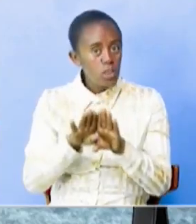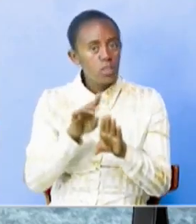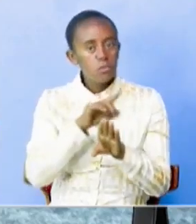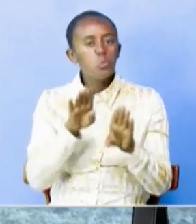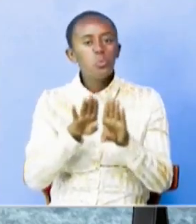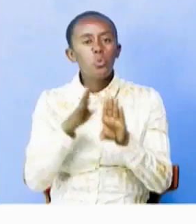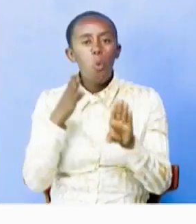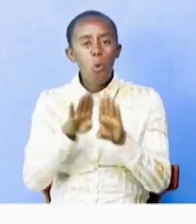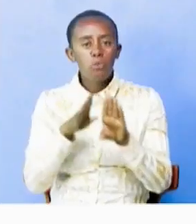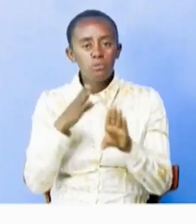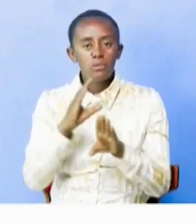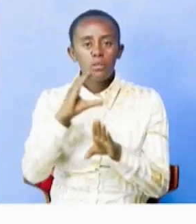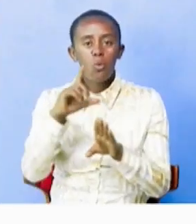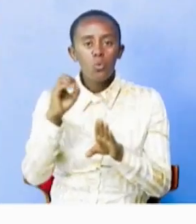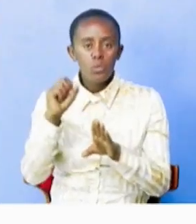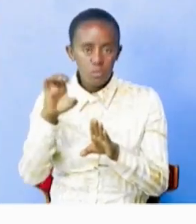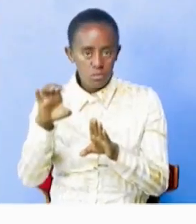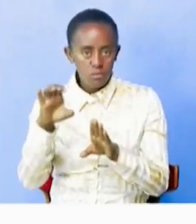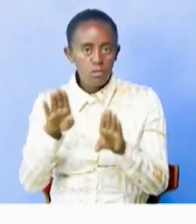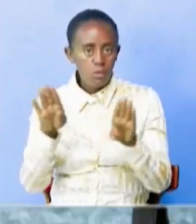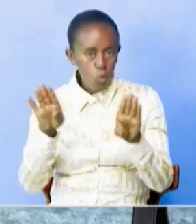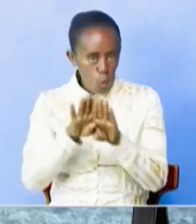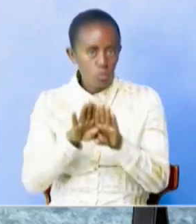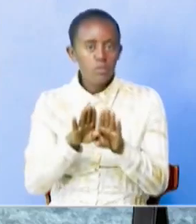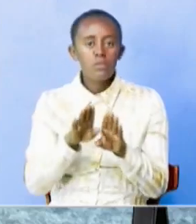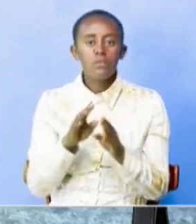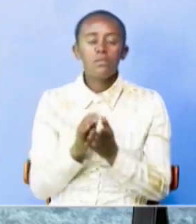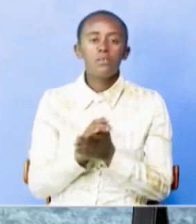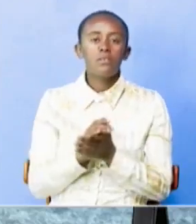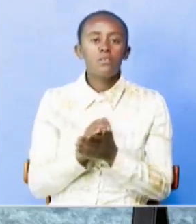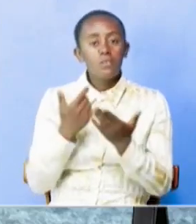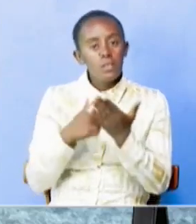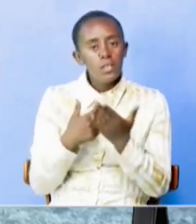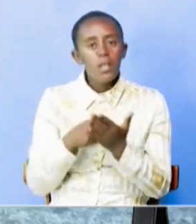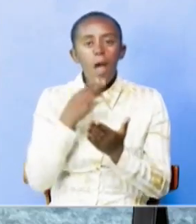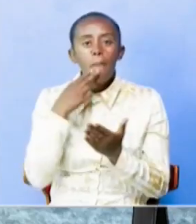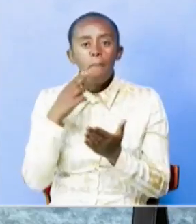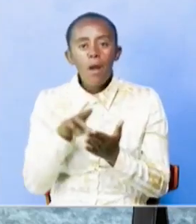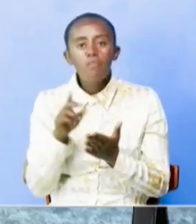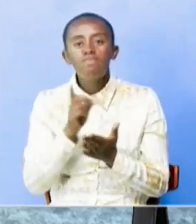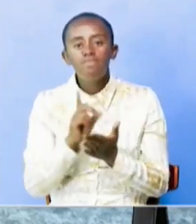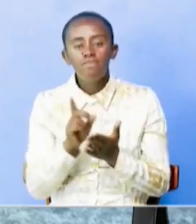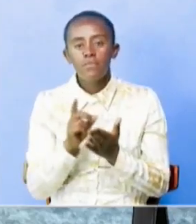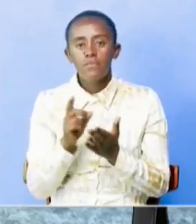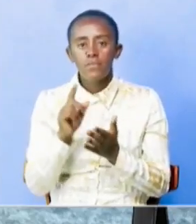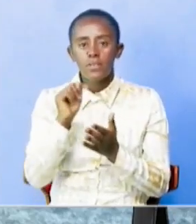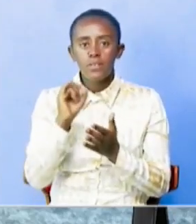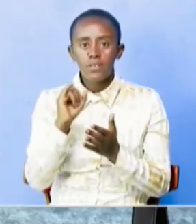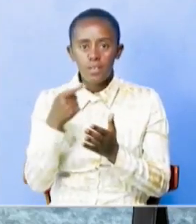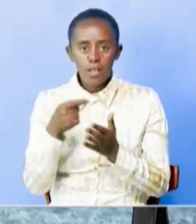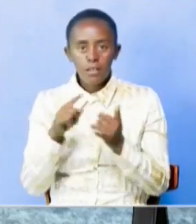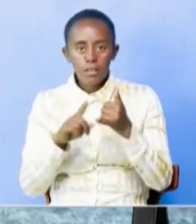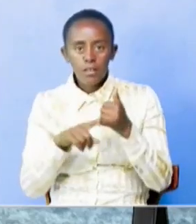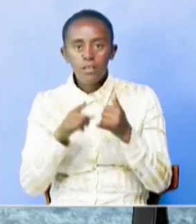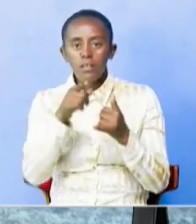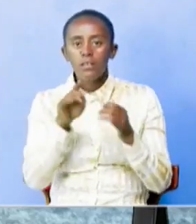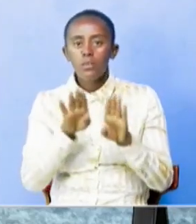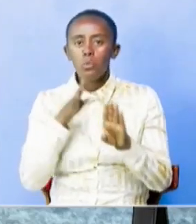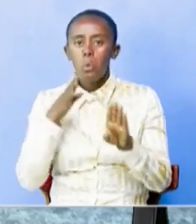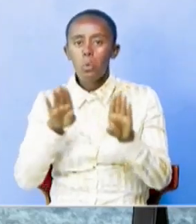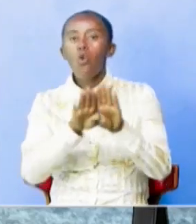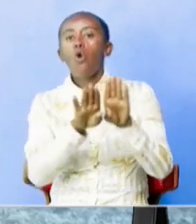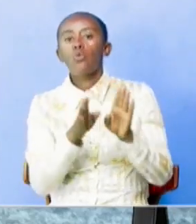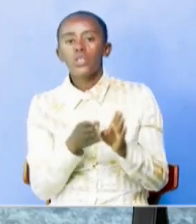door. Comma, since we are making imperatives with tag questions, close the door is